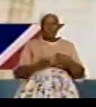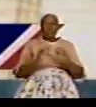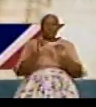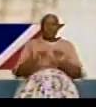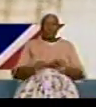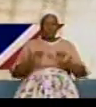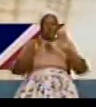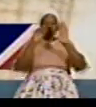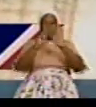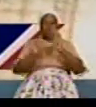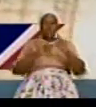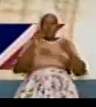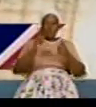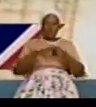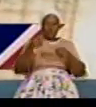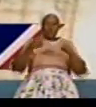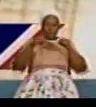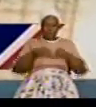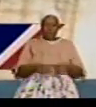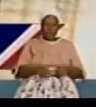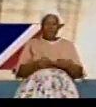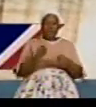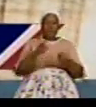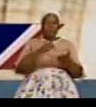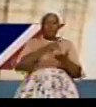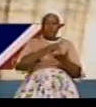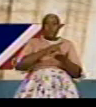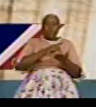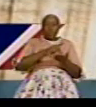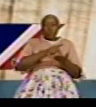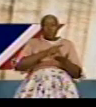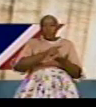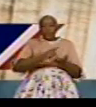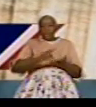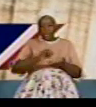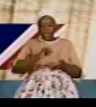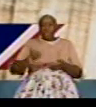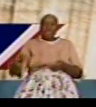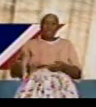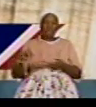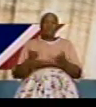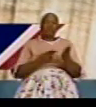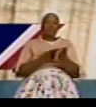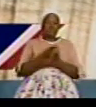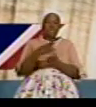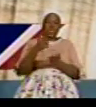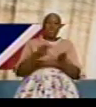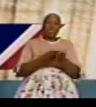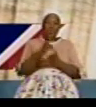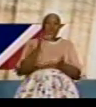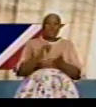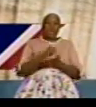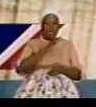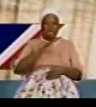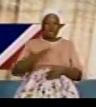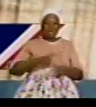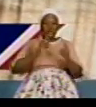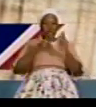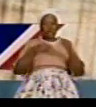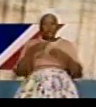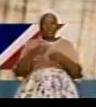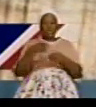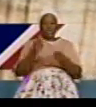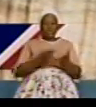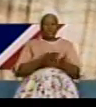to the permanent purifying truth. The truth that Christ emphasized the truth that